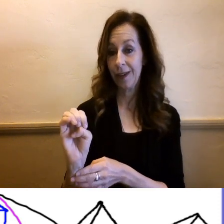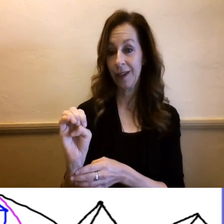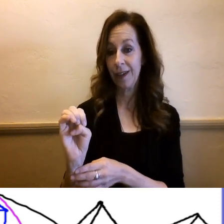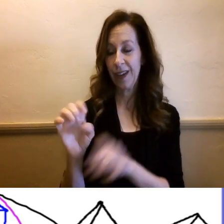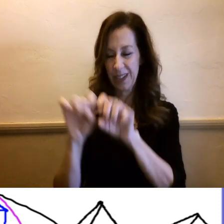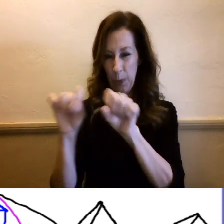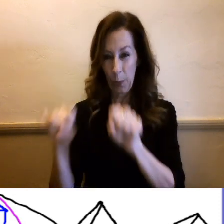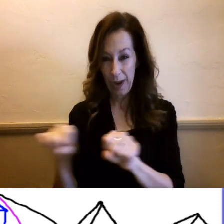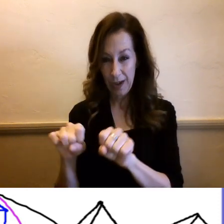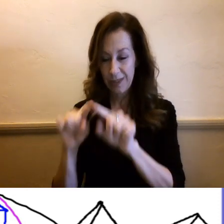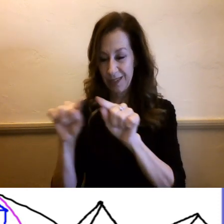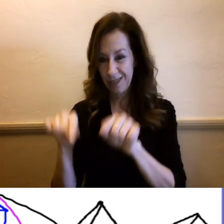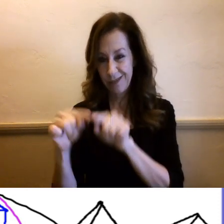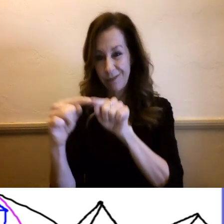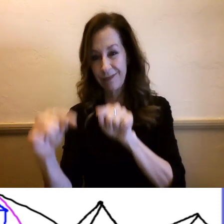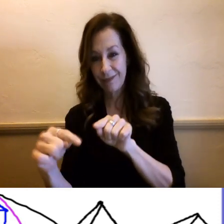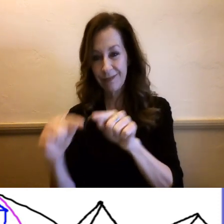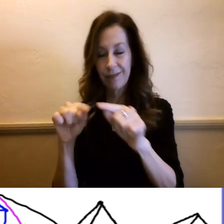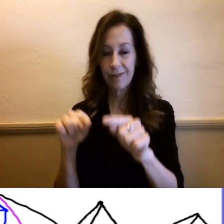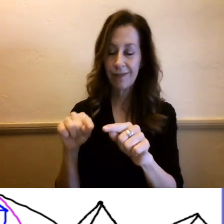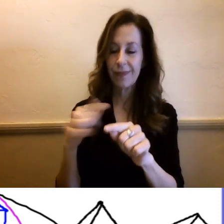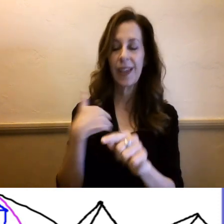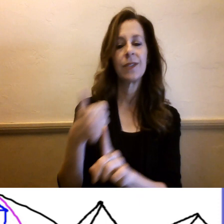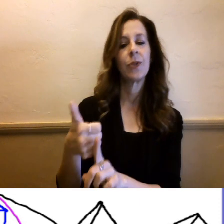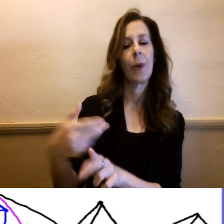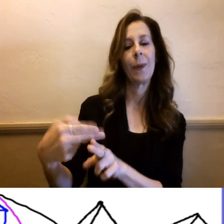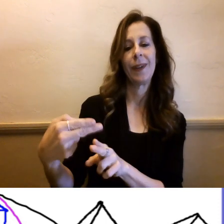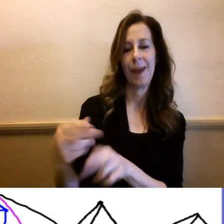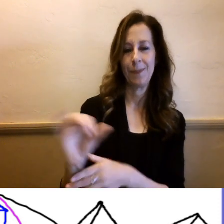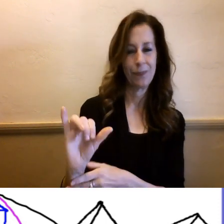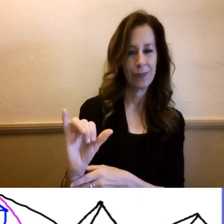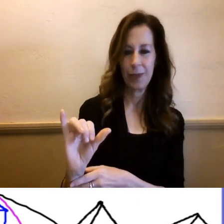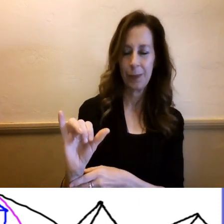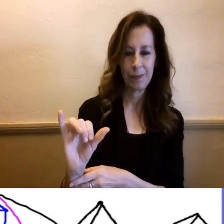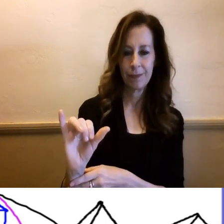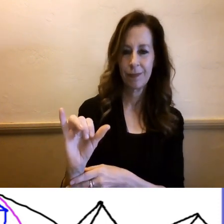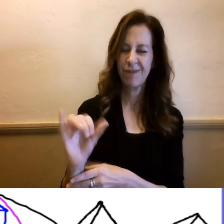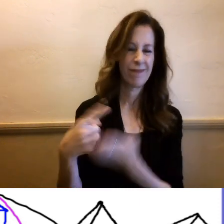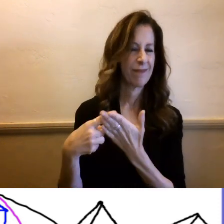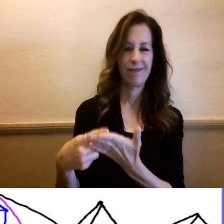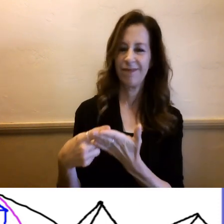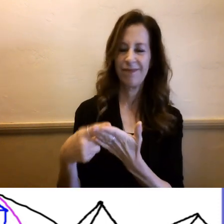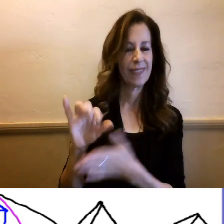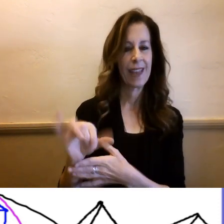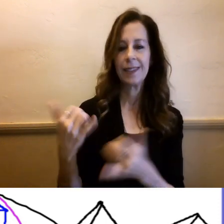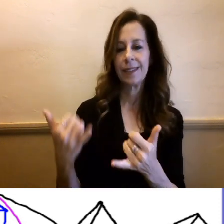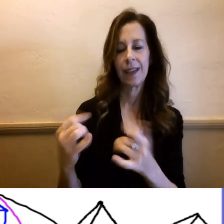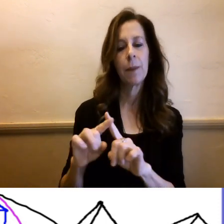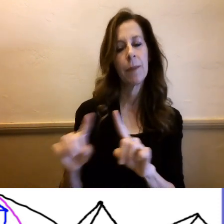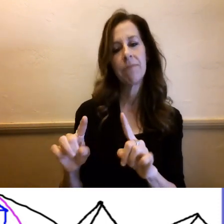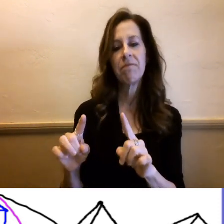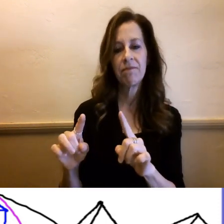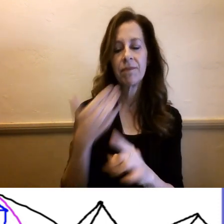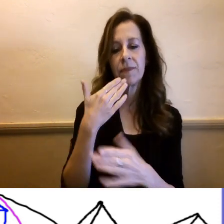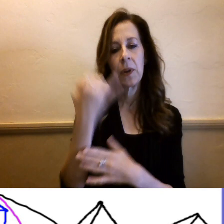right, and it squares all the way around, all right, that's why cube had its own special name as well. That's not really one that we're talking about